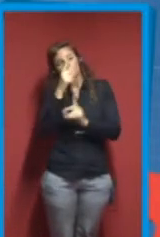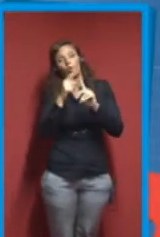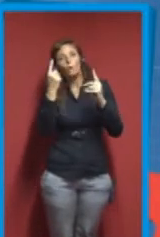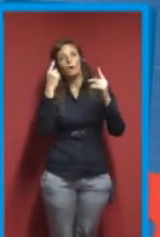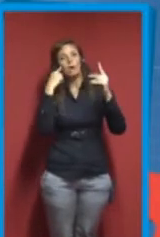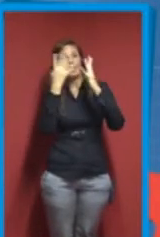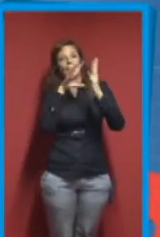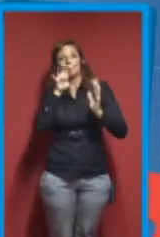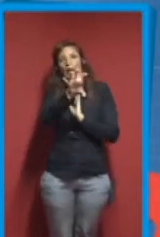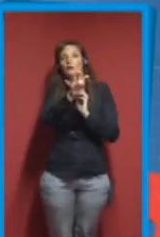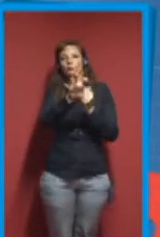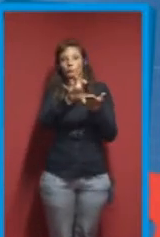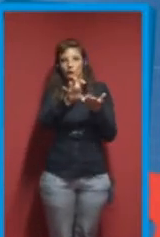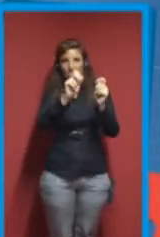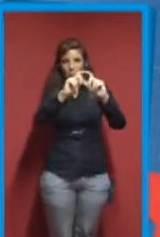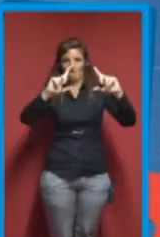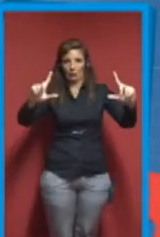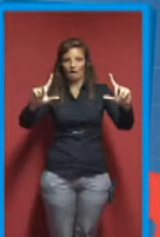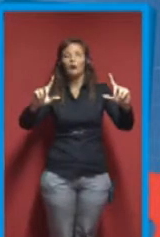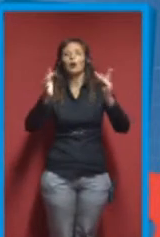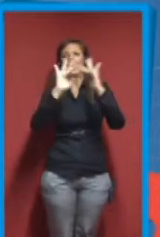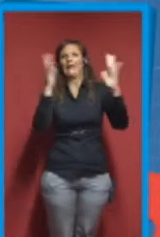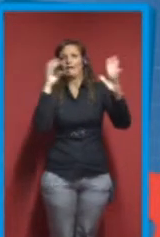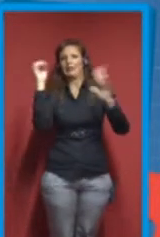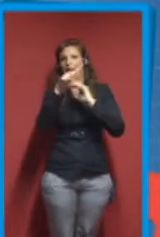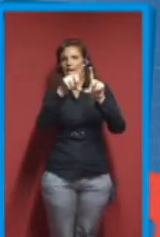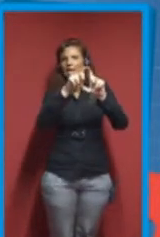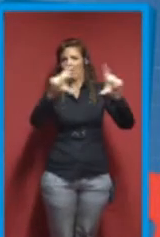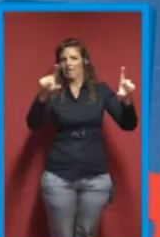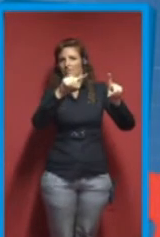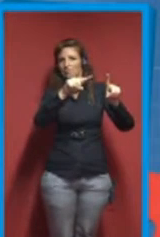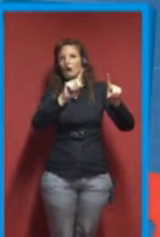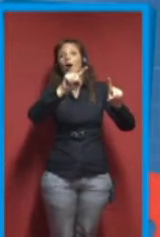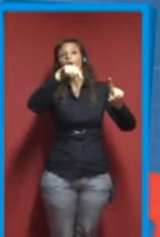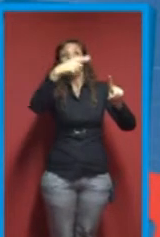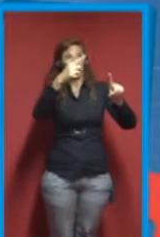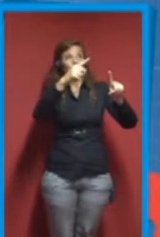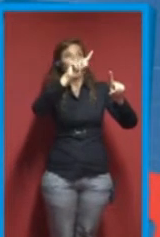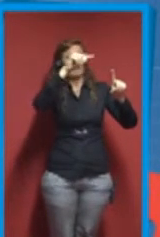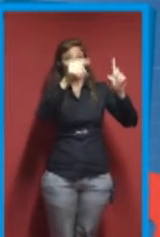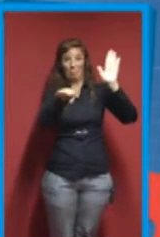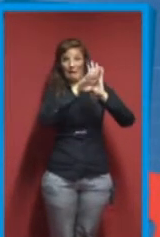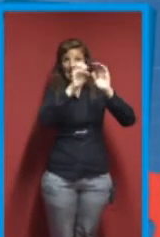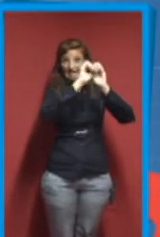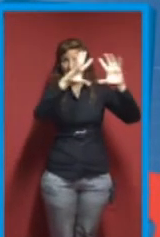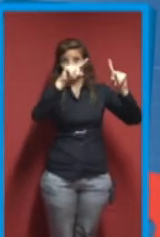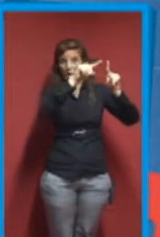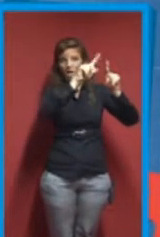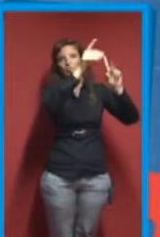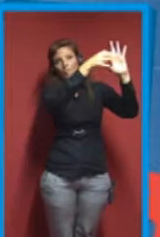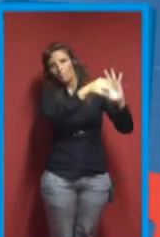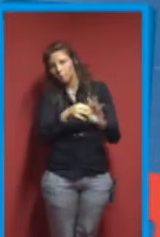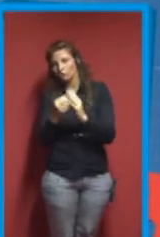it's a toy. It became a toy. I wanted to take it apart, but Corey shouted at me. This is what a